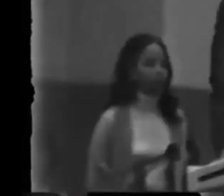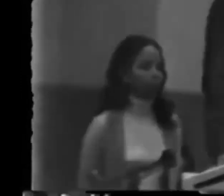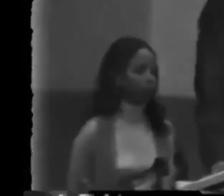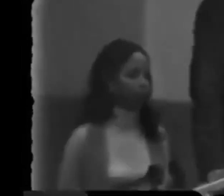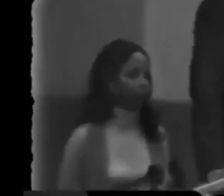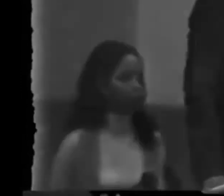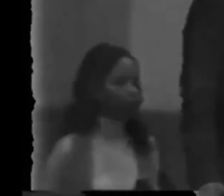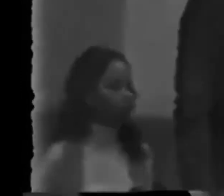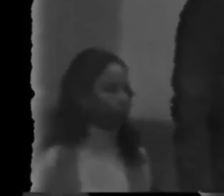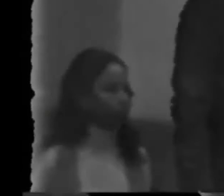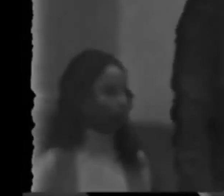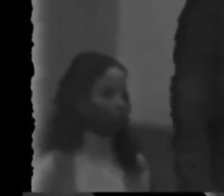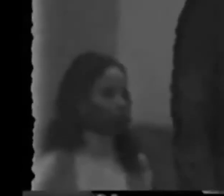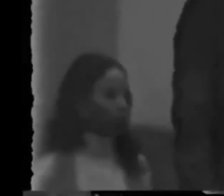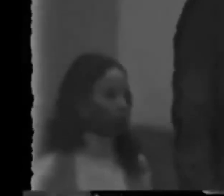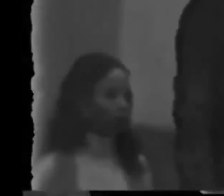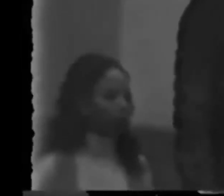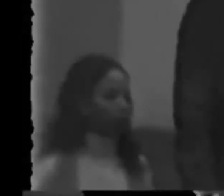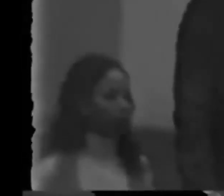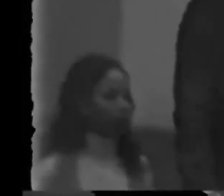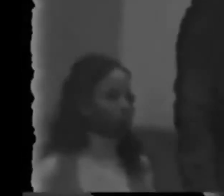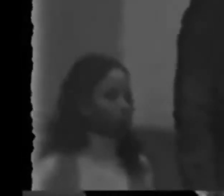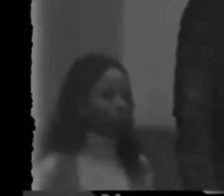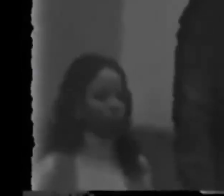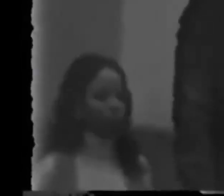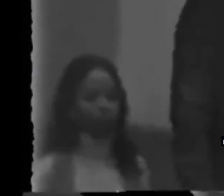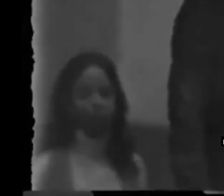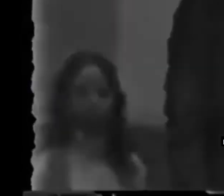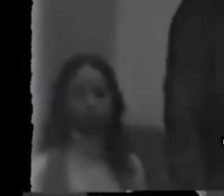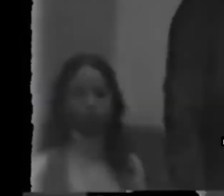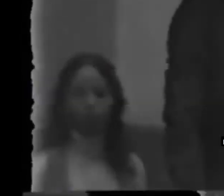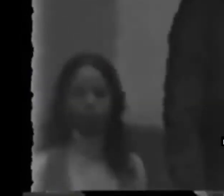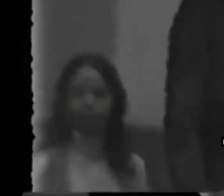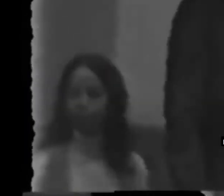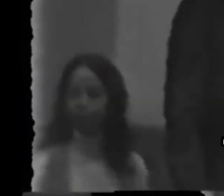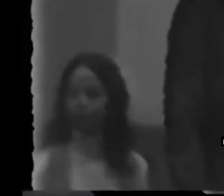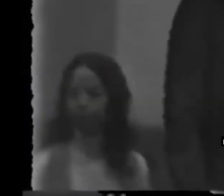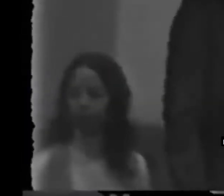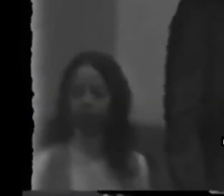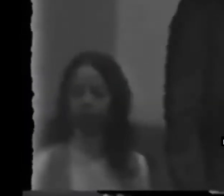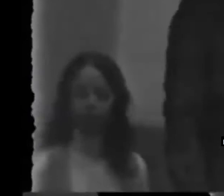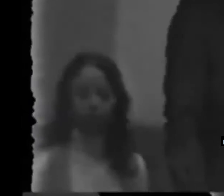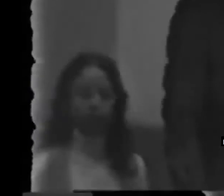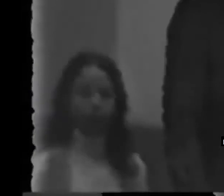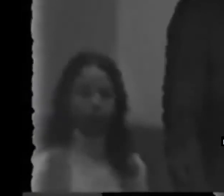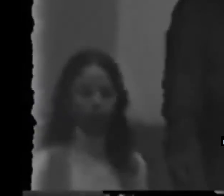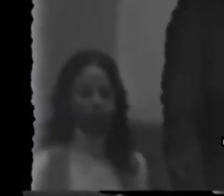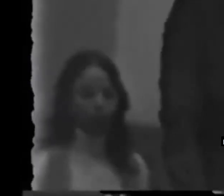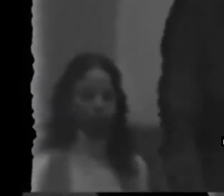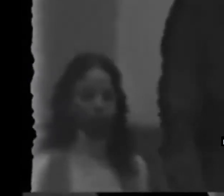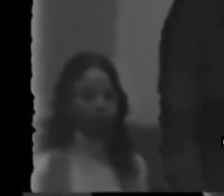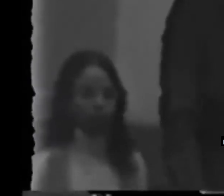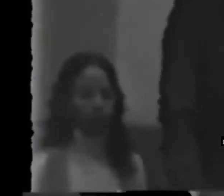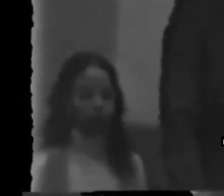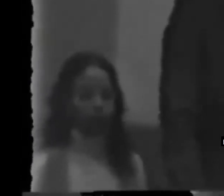You really should, because the incident with which he is charged took